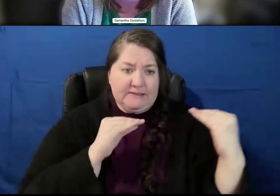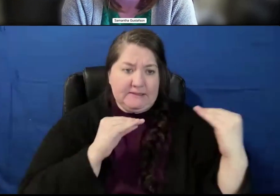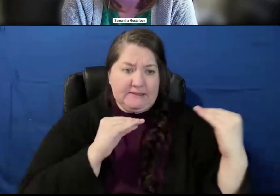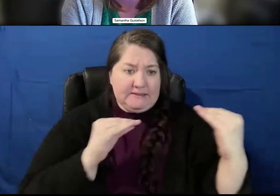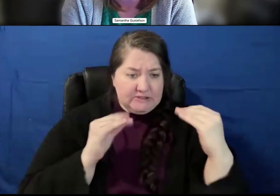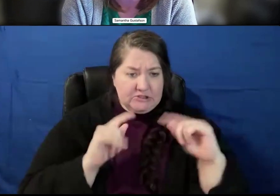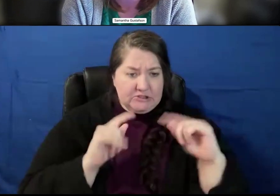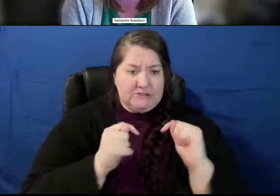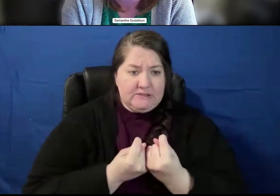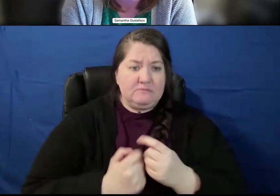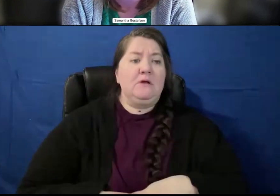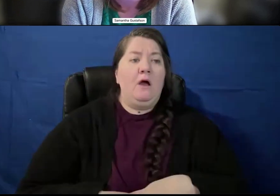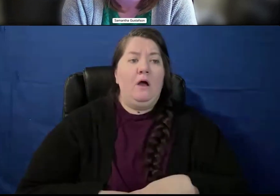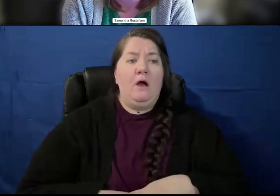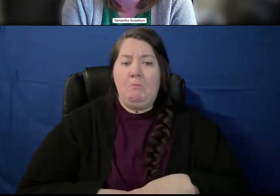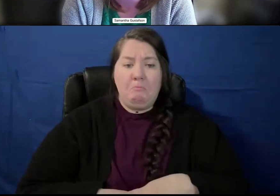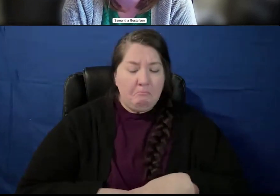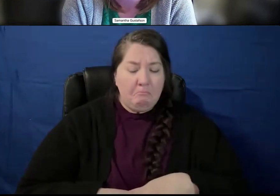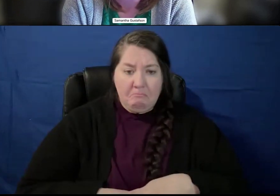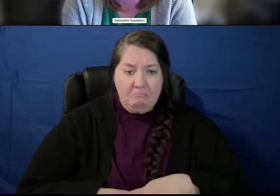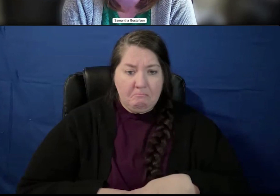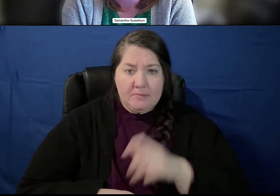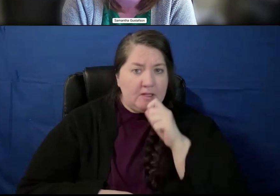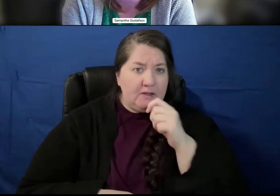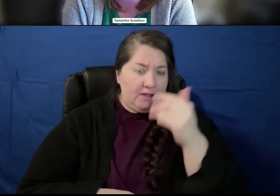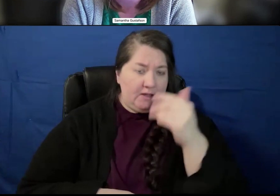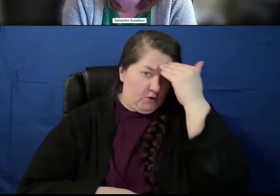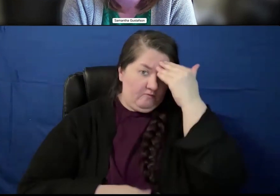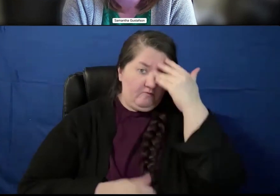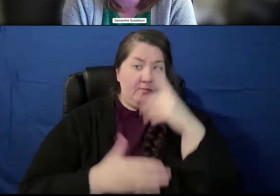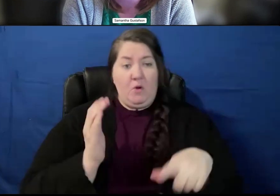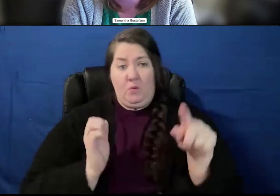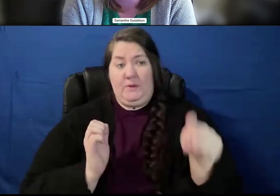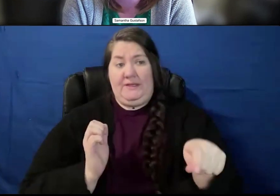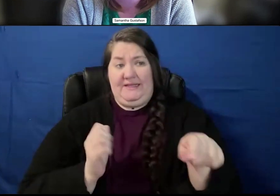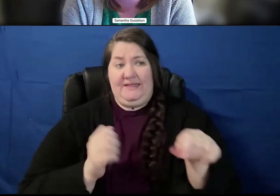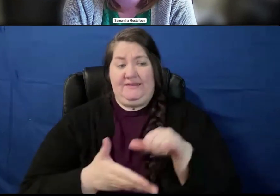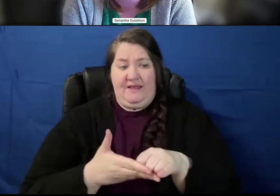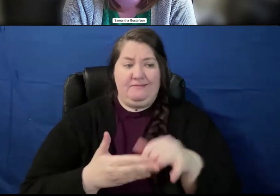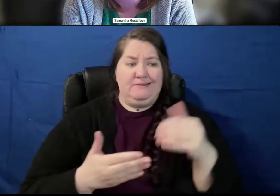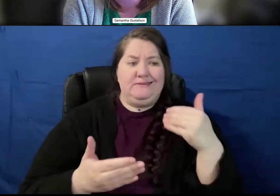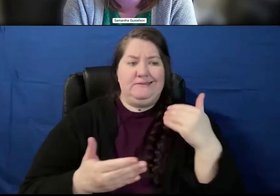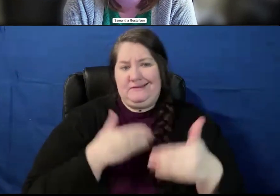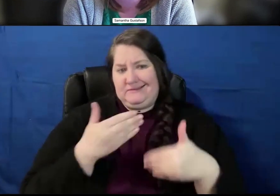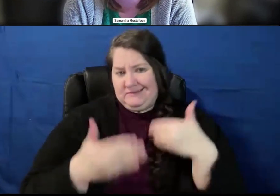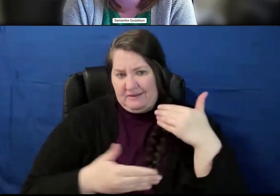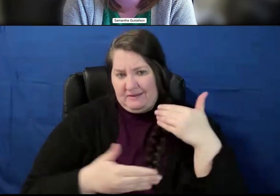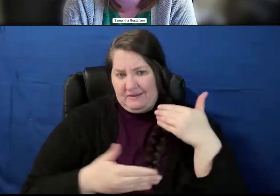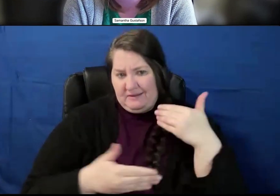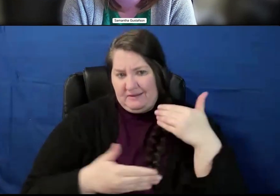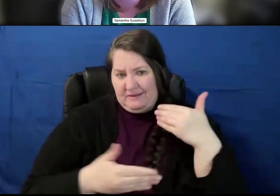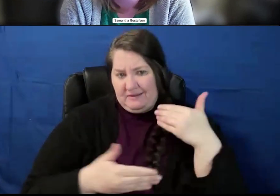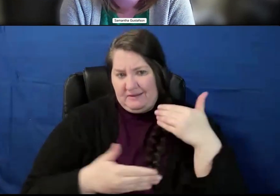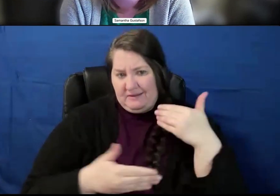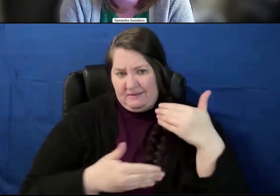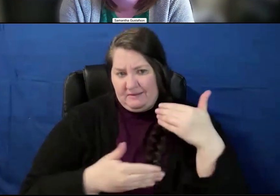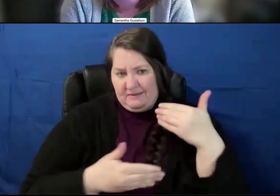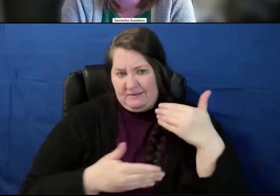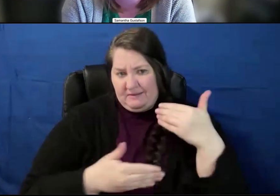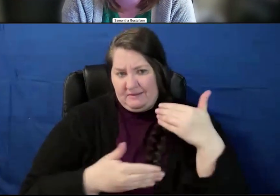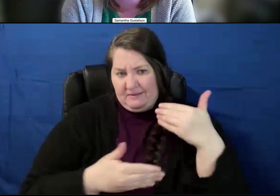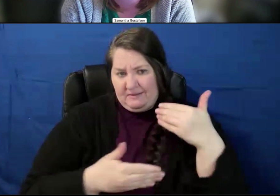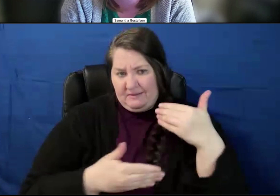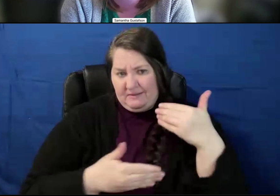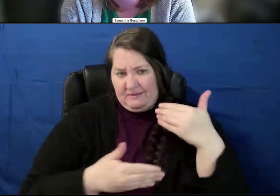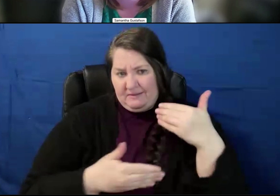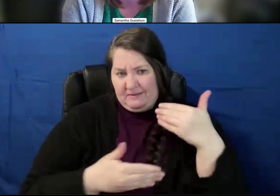teams? Not that I know of, but this is what we need. This is kind of the next step. So, as you probably